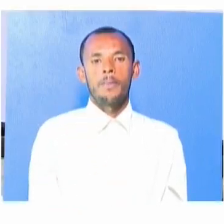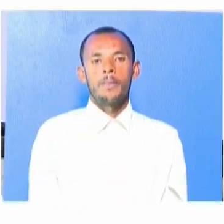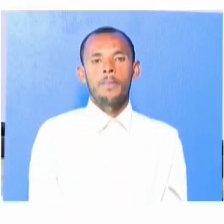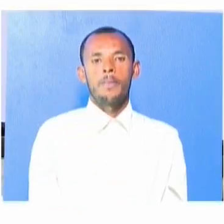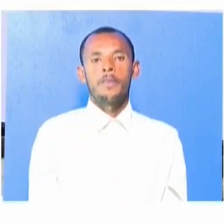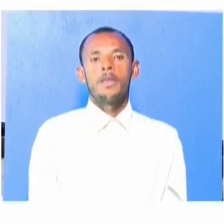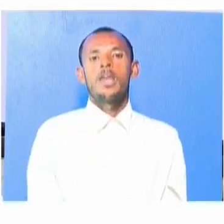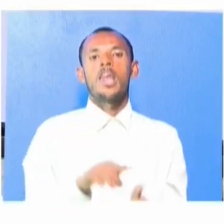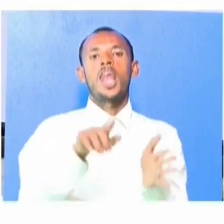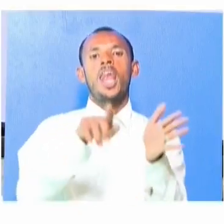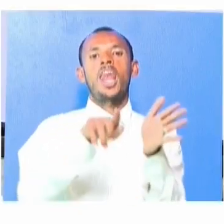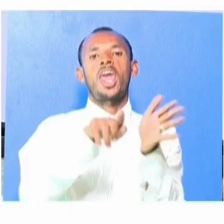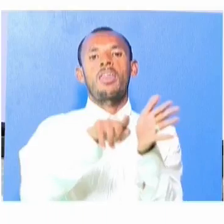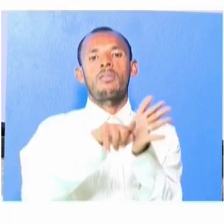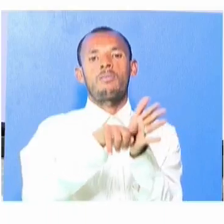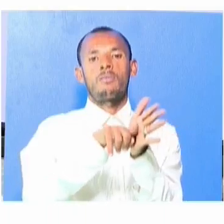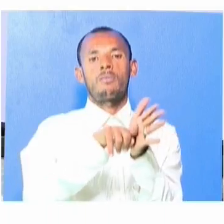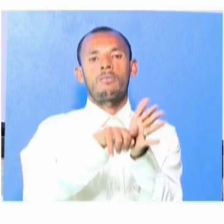negative